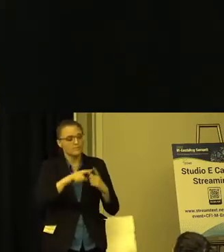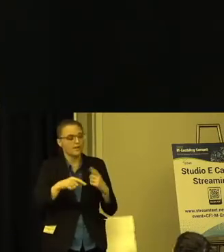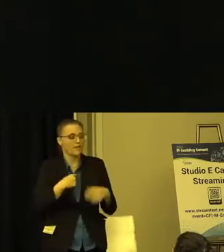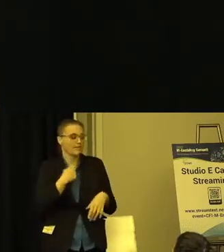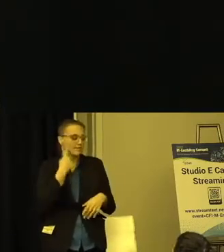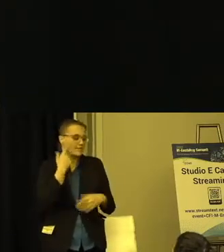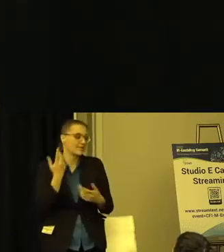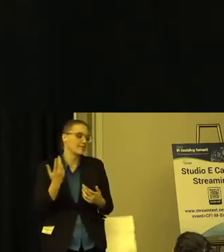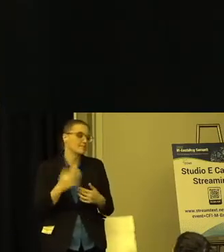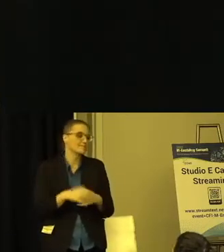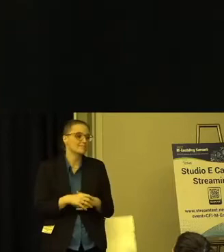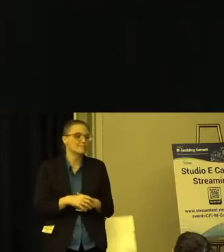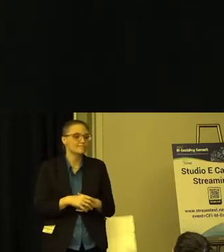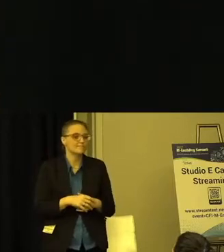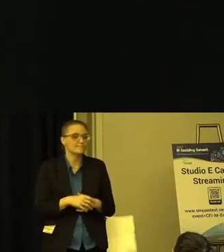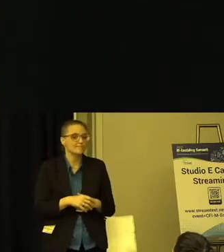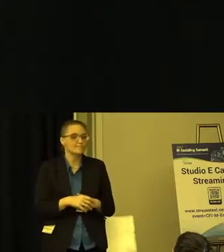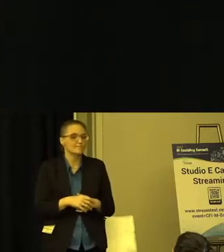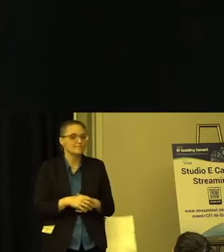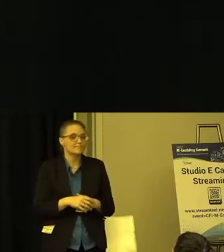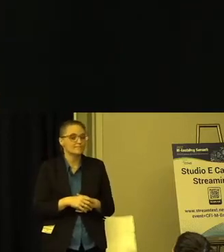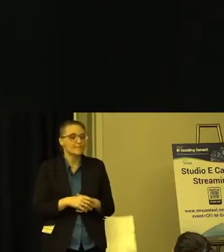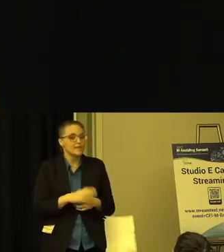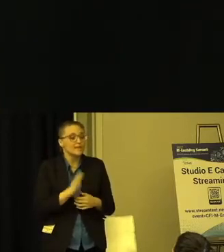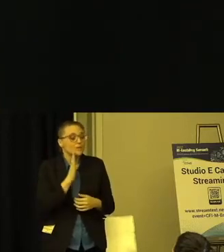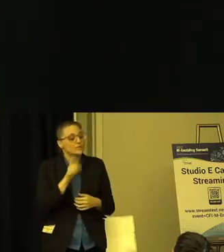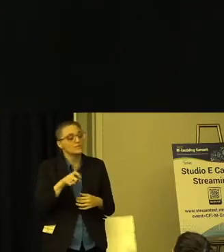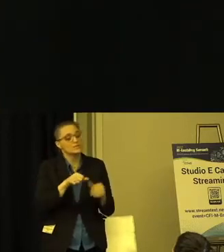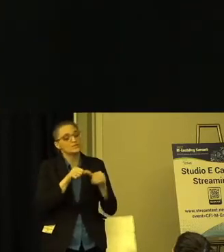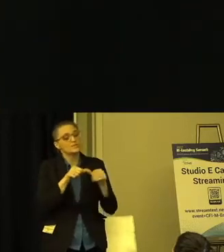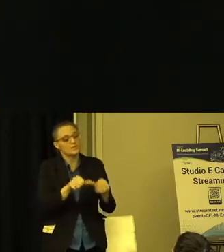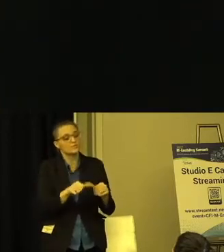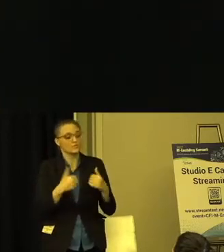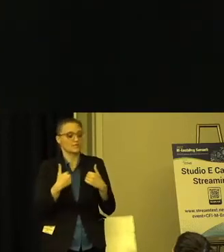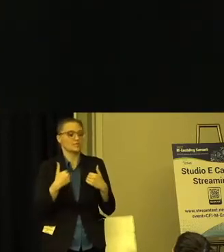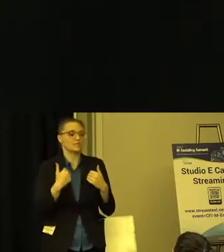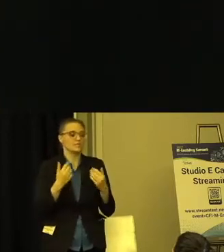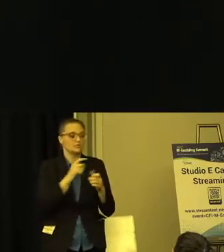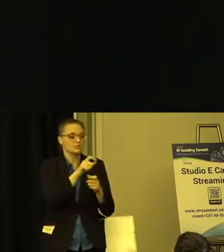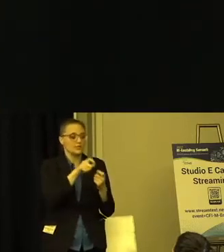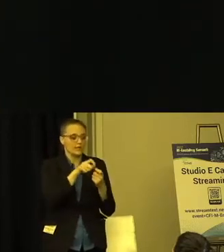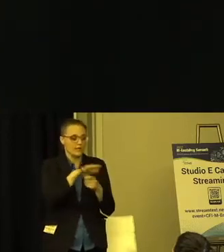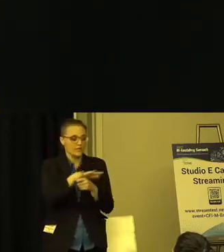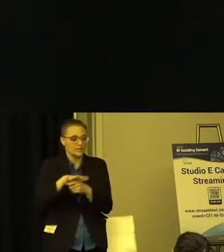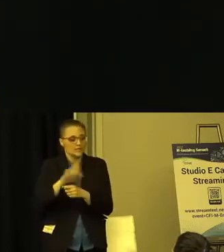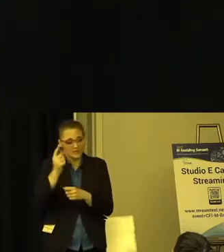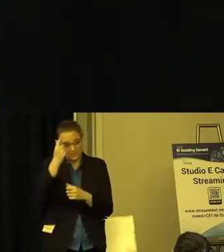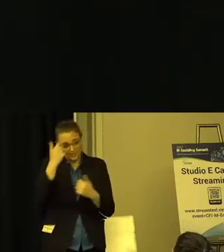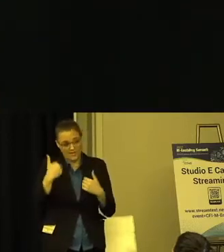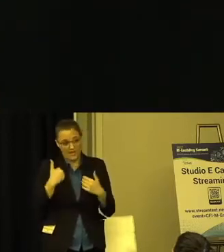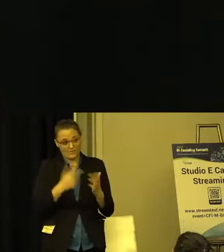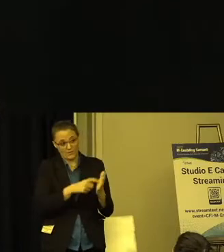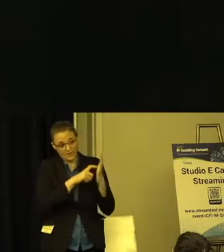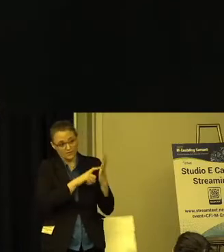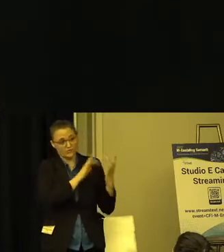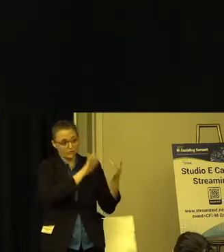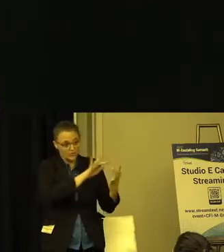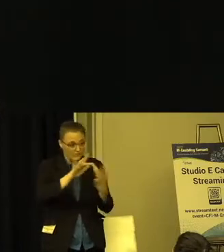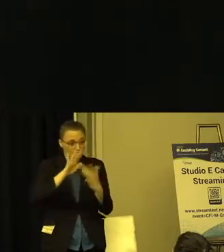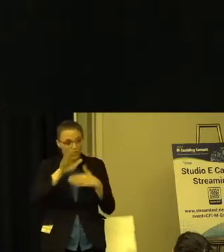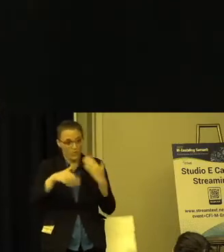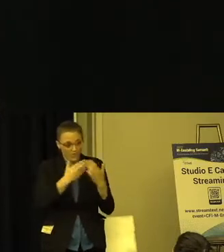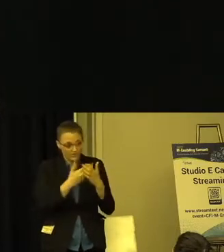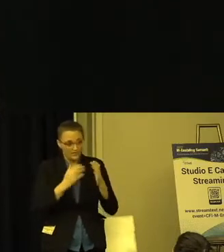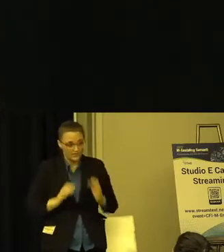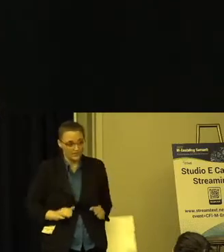think, and that will need to continue to exist in certain areas. Governments have an obligation to reach all of their citizens, so